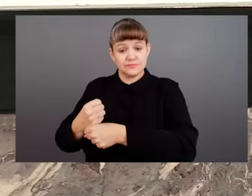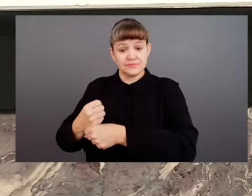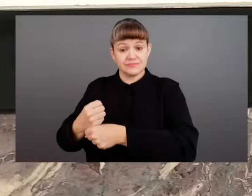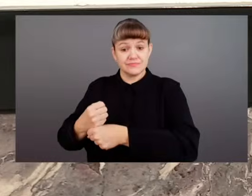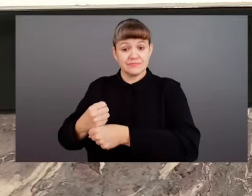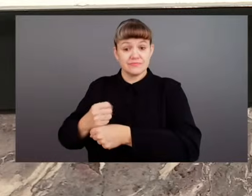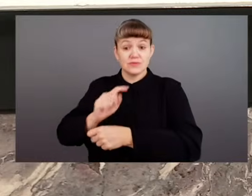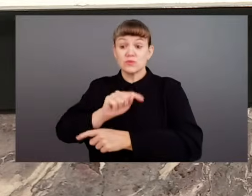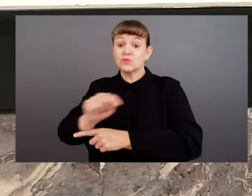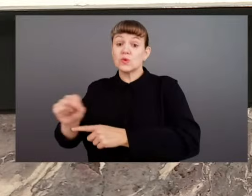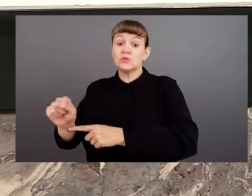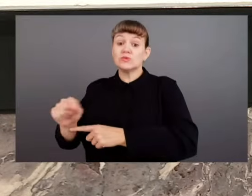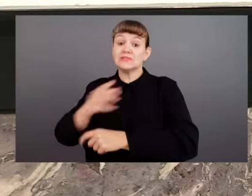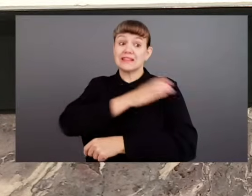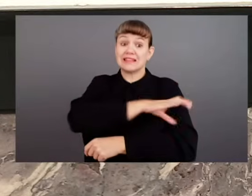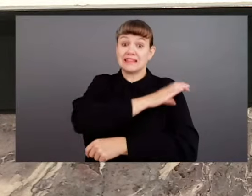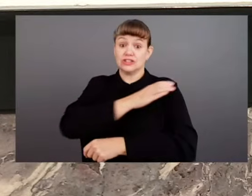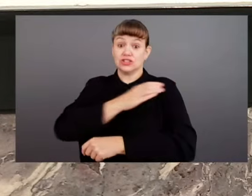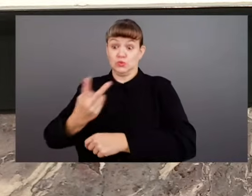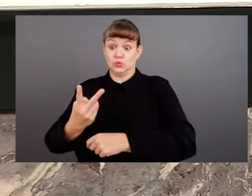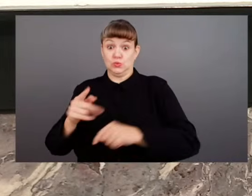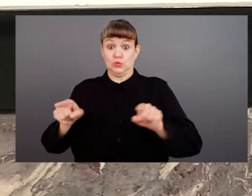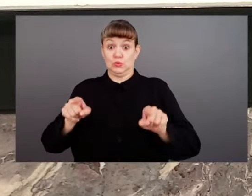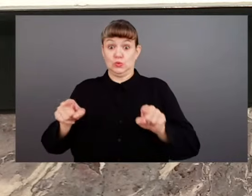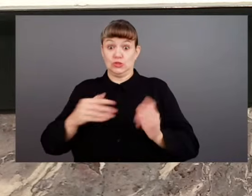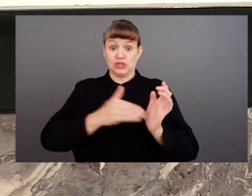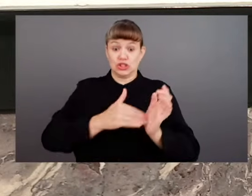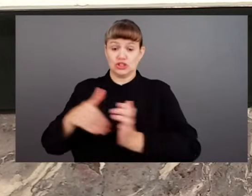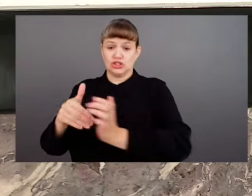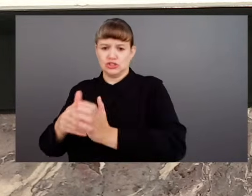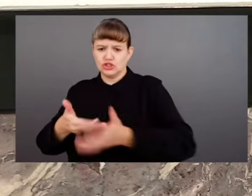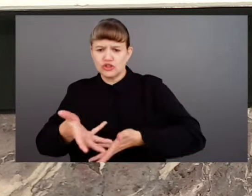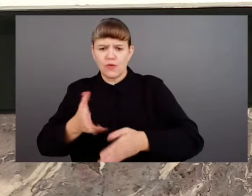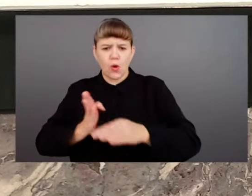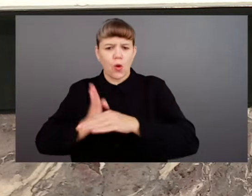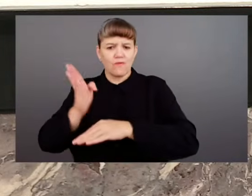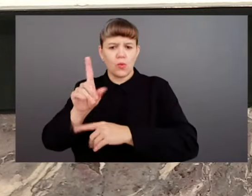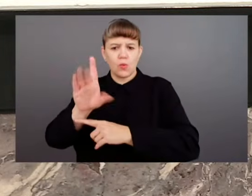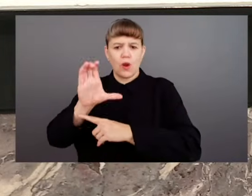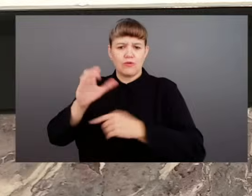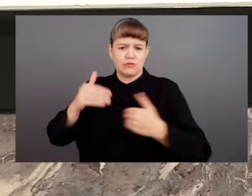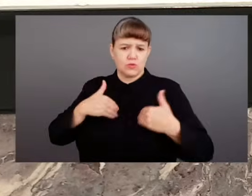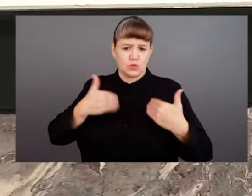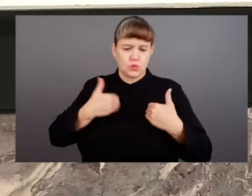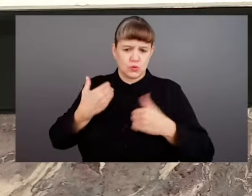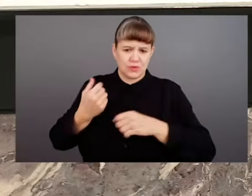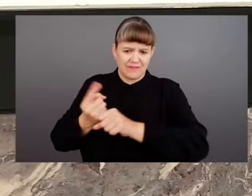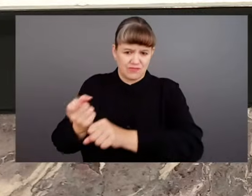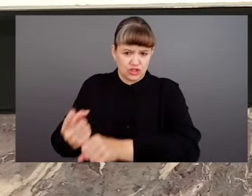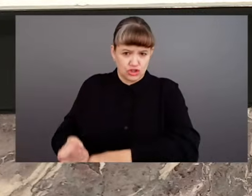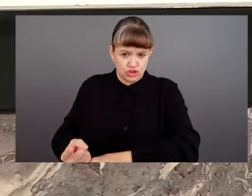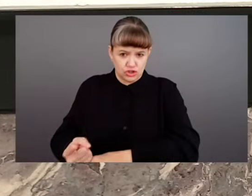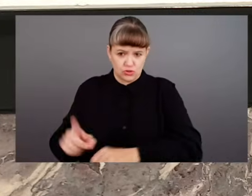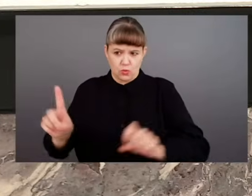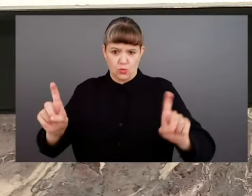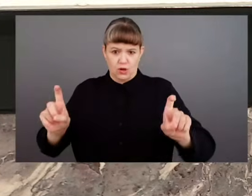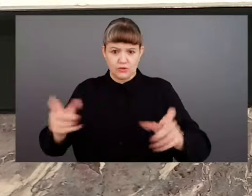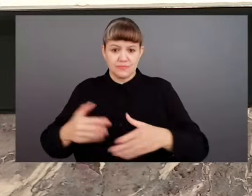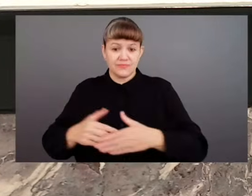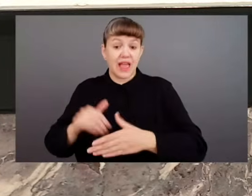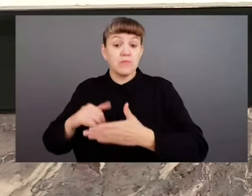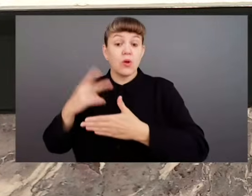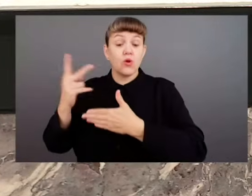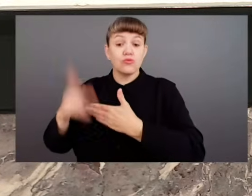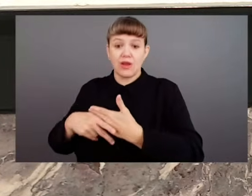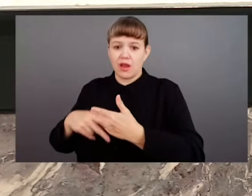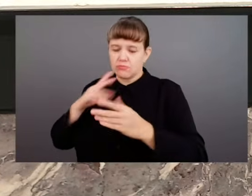individual counseling, group programs, parent support, filling a vital gap that otherwise left young people with nowhere to turn.